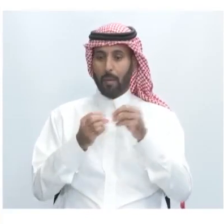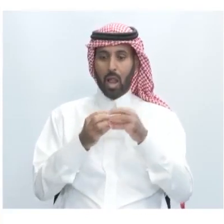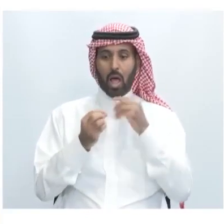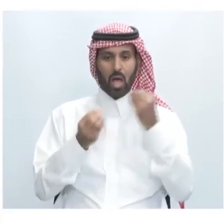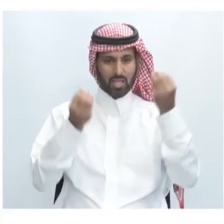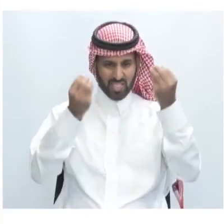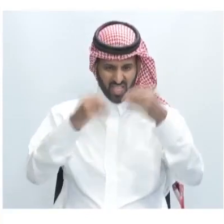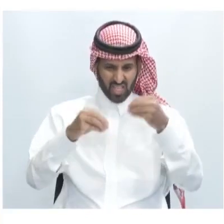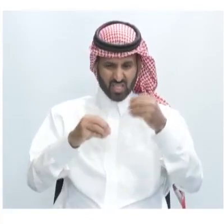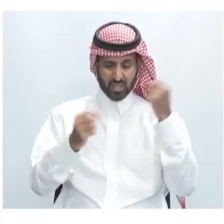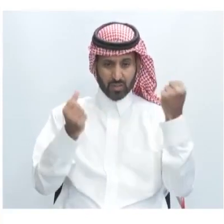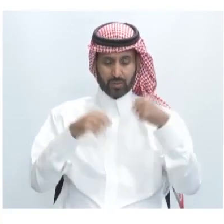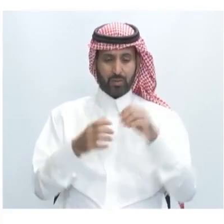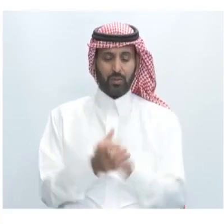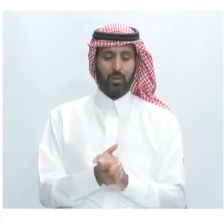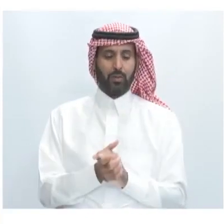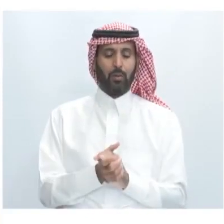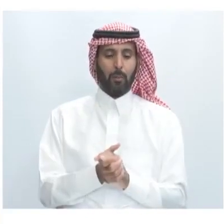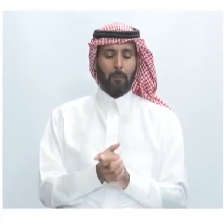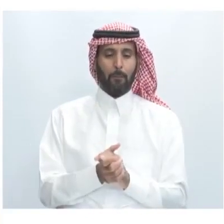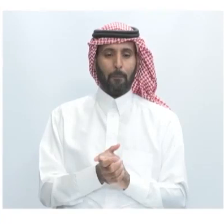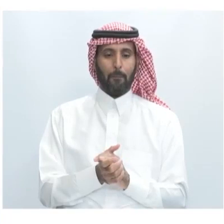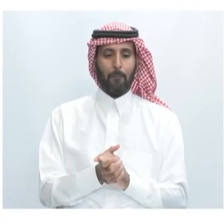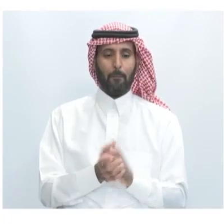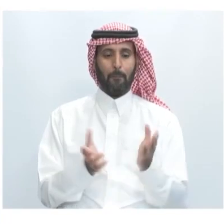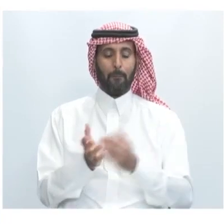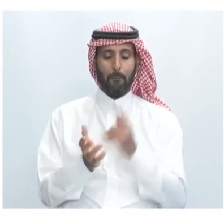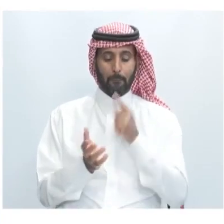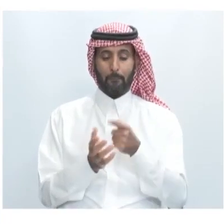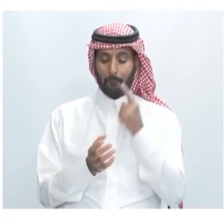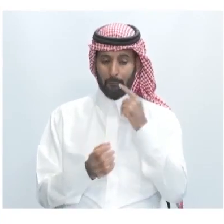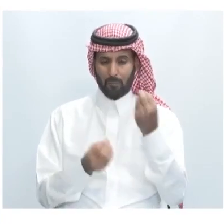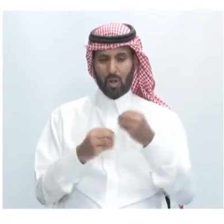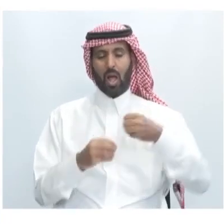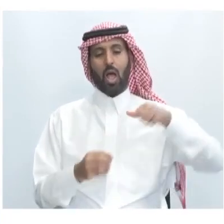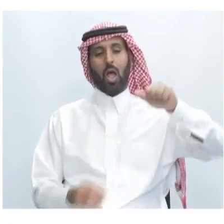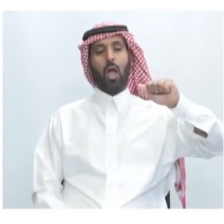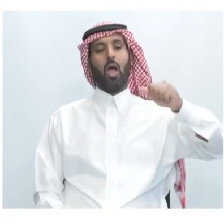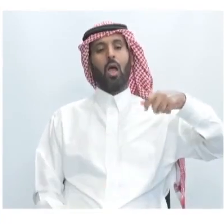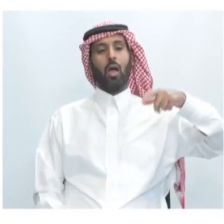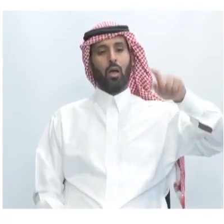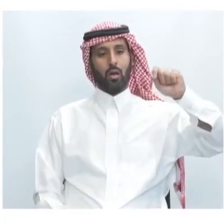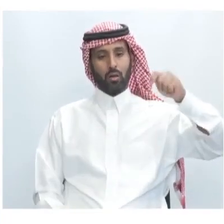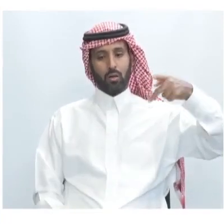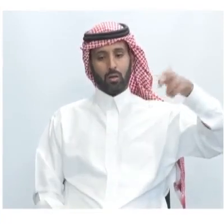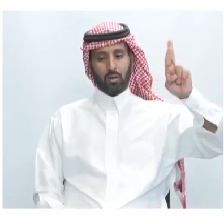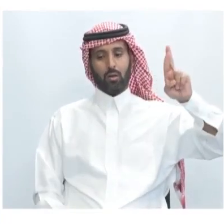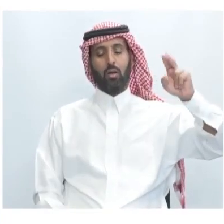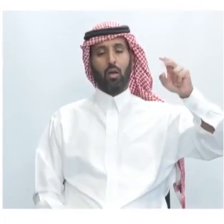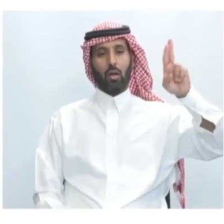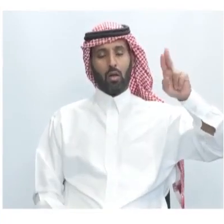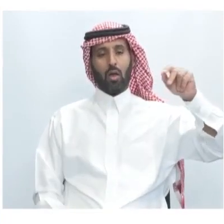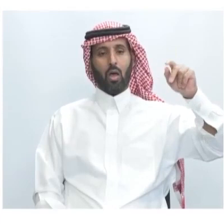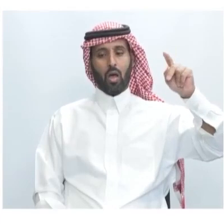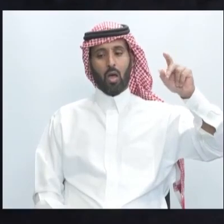literal thing on truck. For example, we earned a truckload of money last summer. We earned